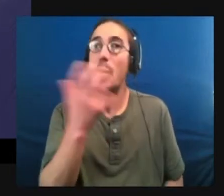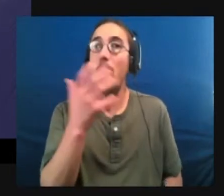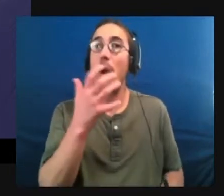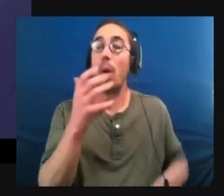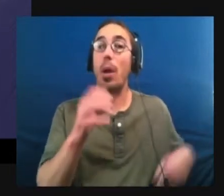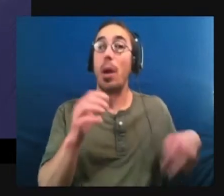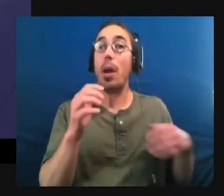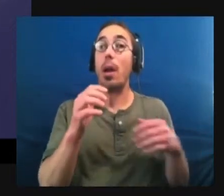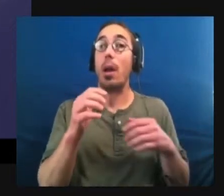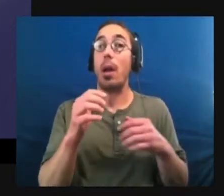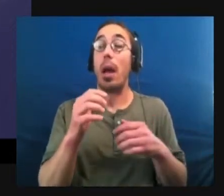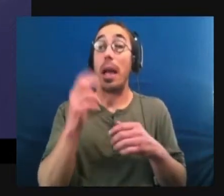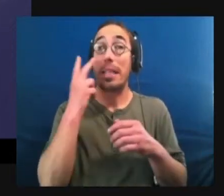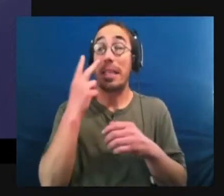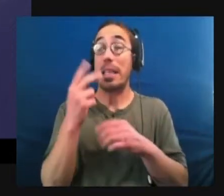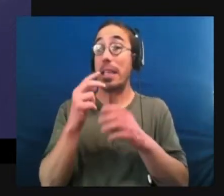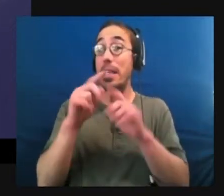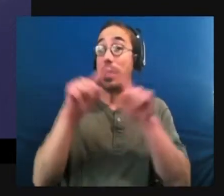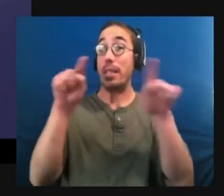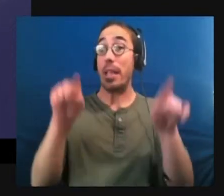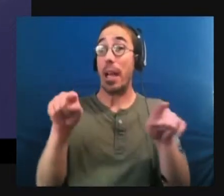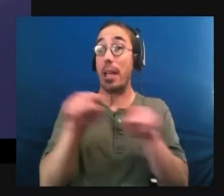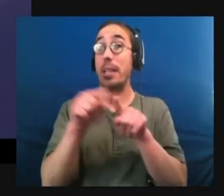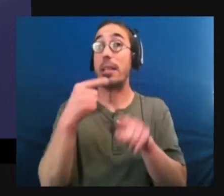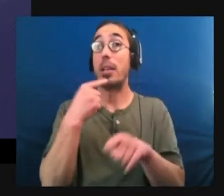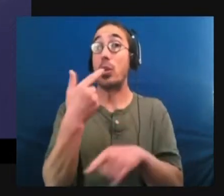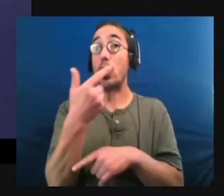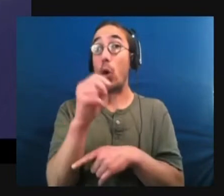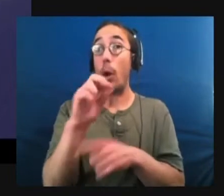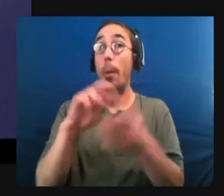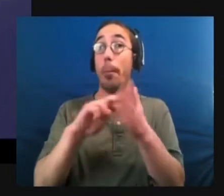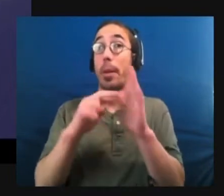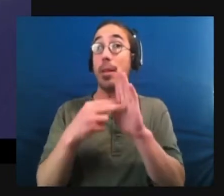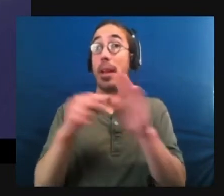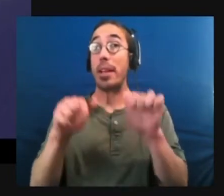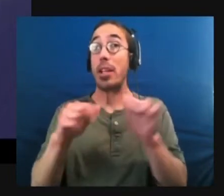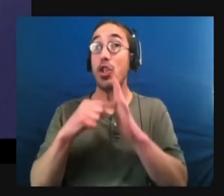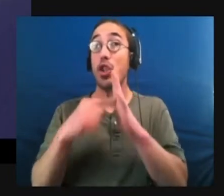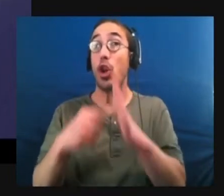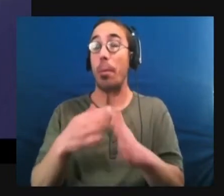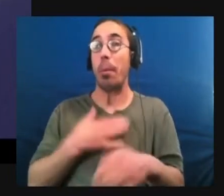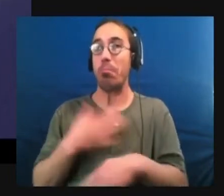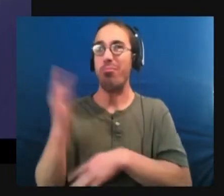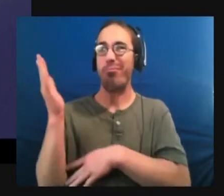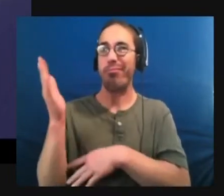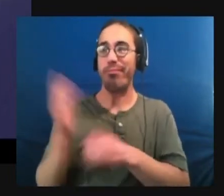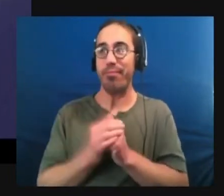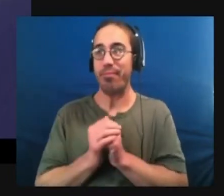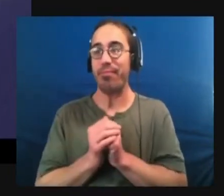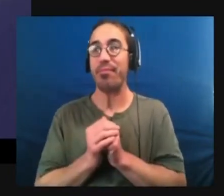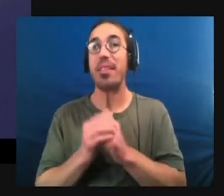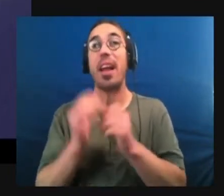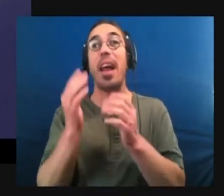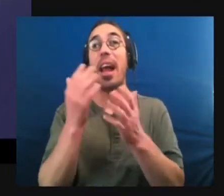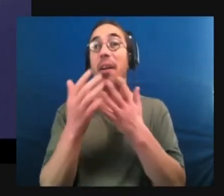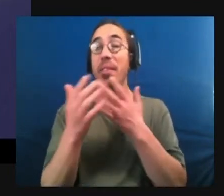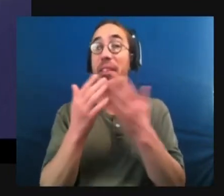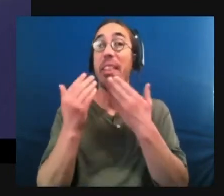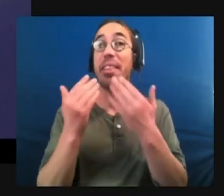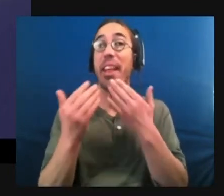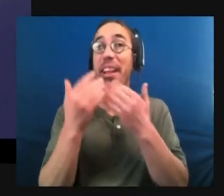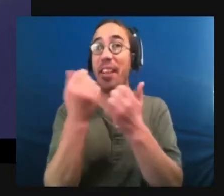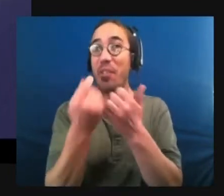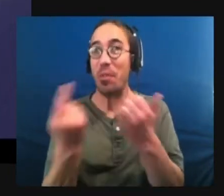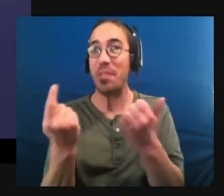start my presentation. First, I want to thank everybody